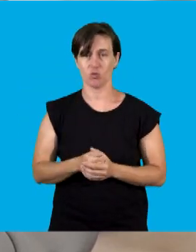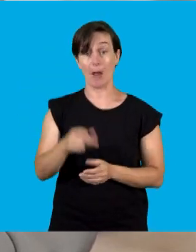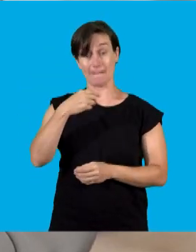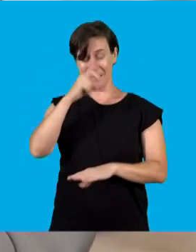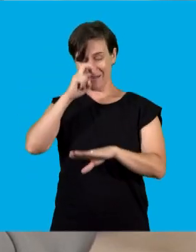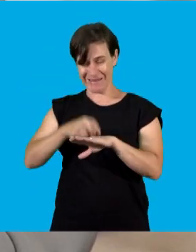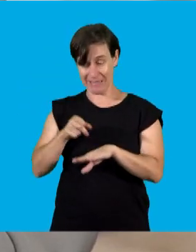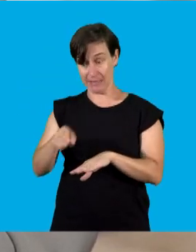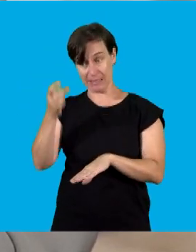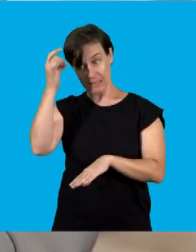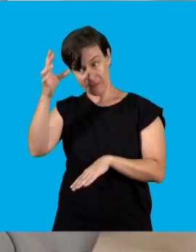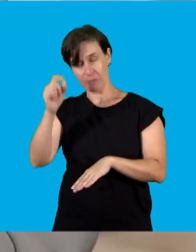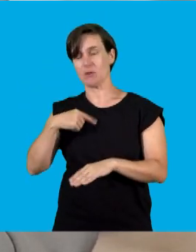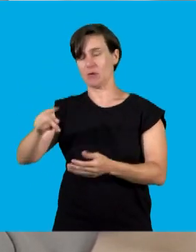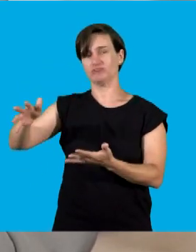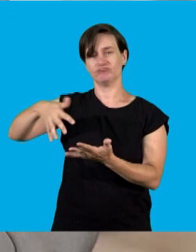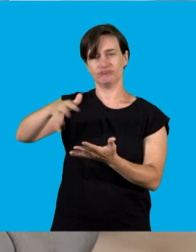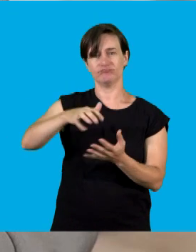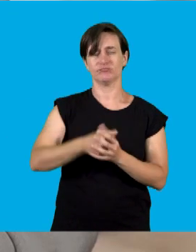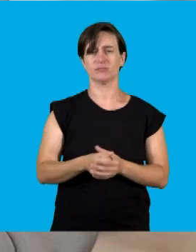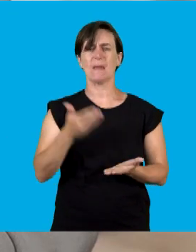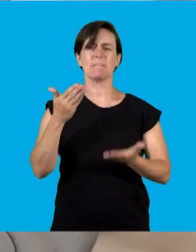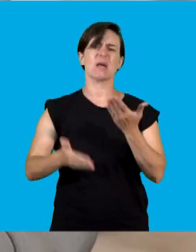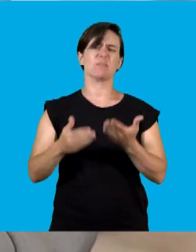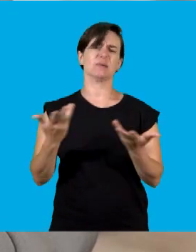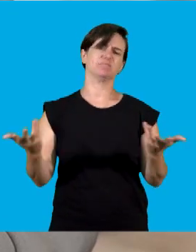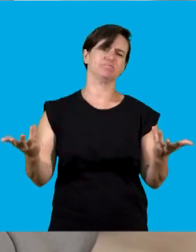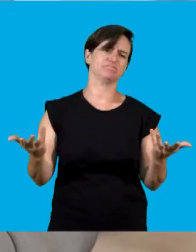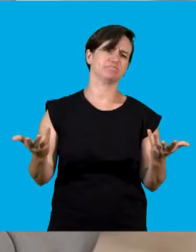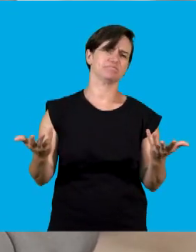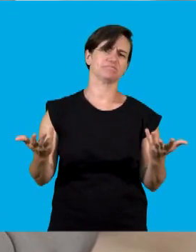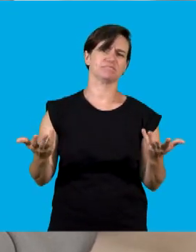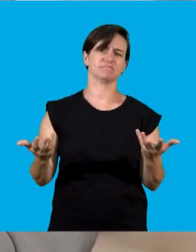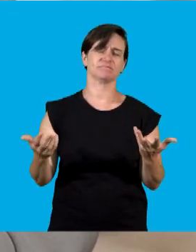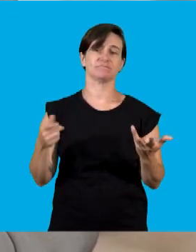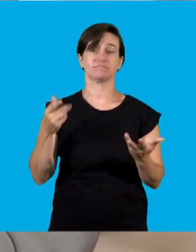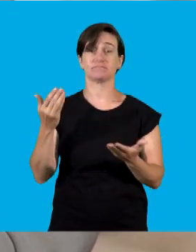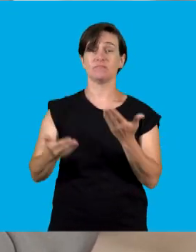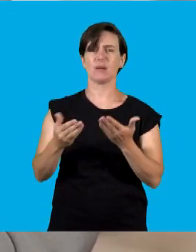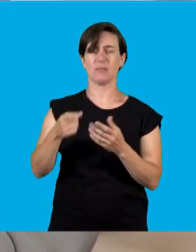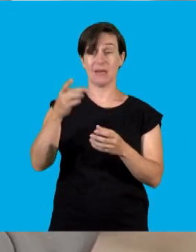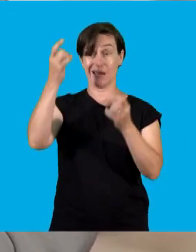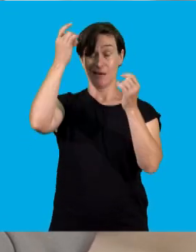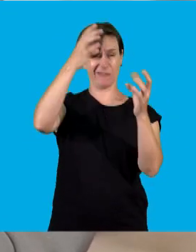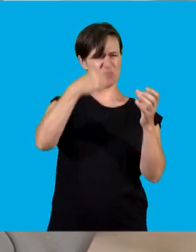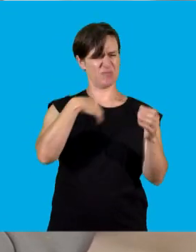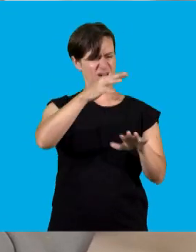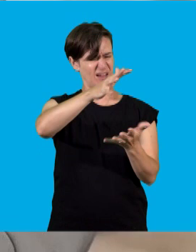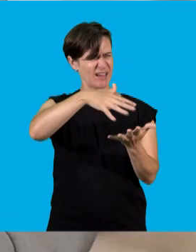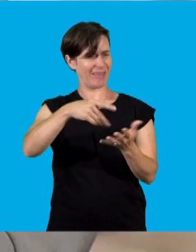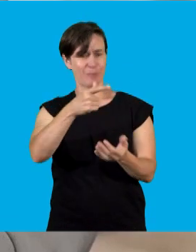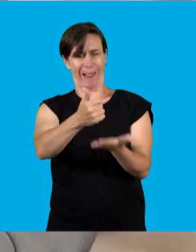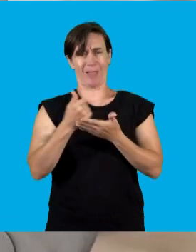that you need. You don't want at the end of the day to get the information or the information from the potential market, but the information